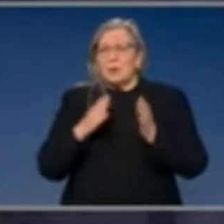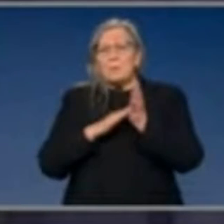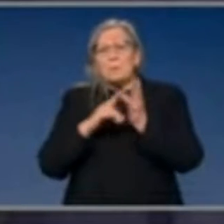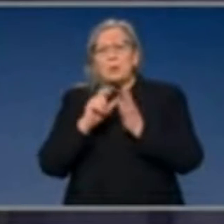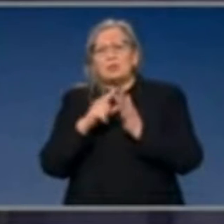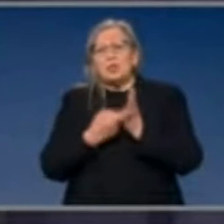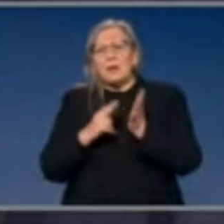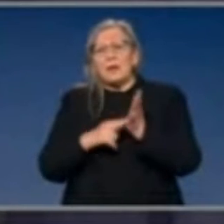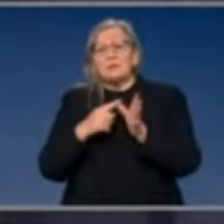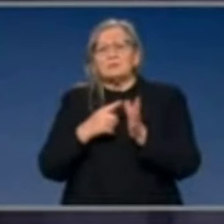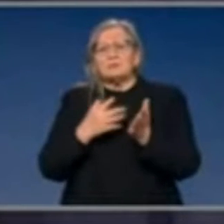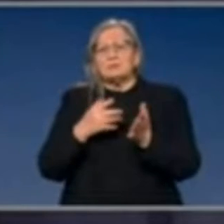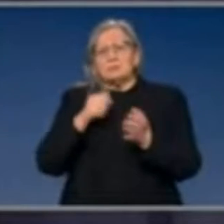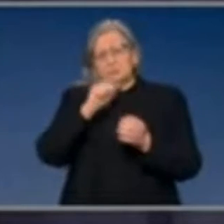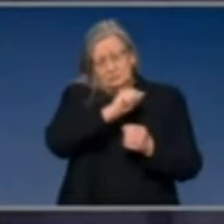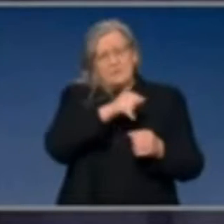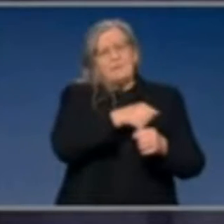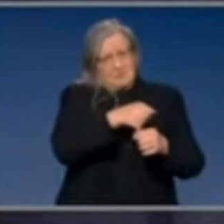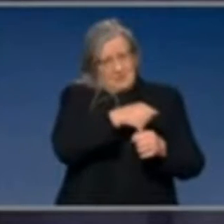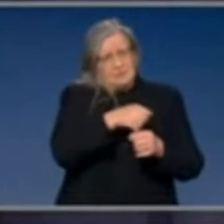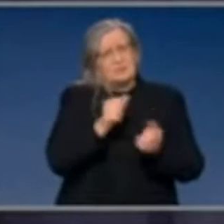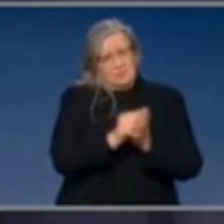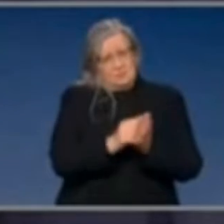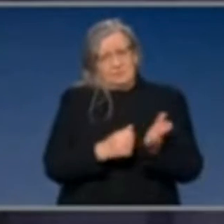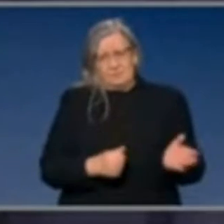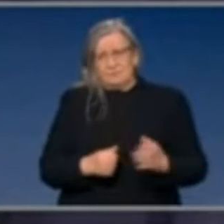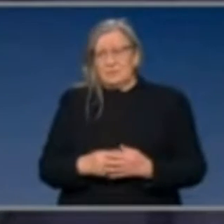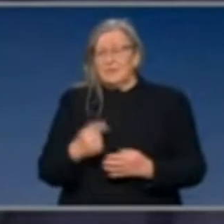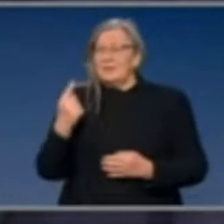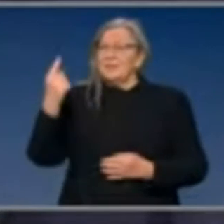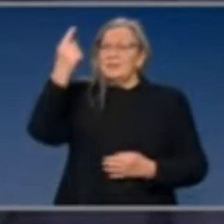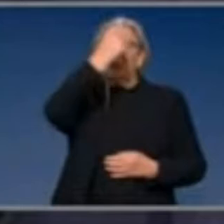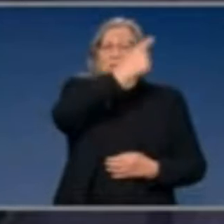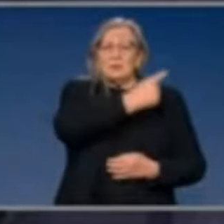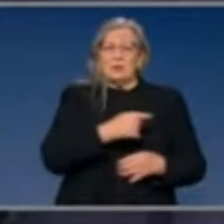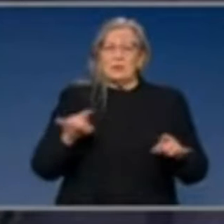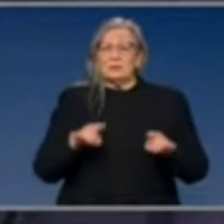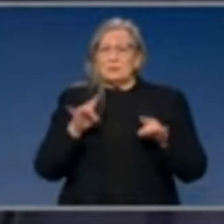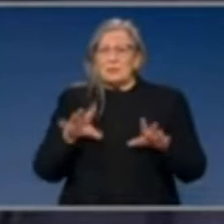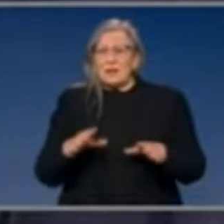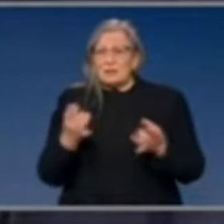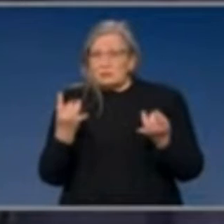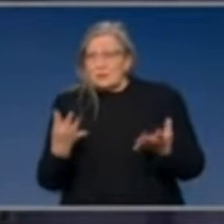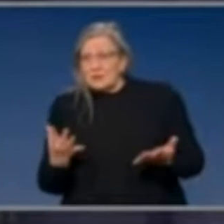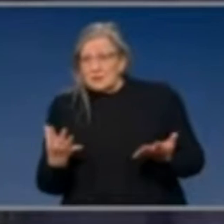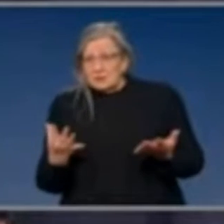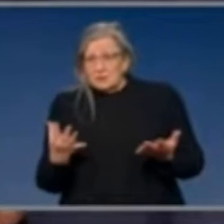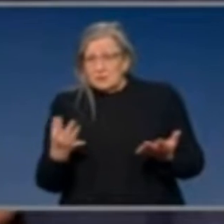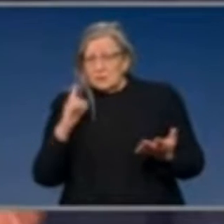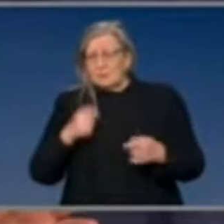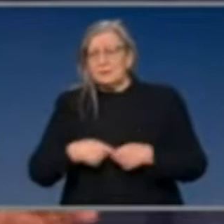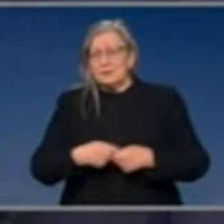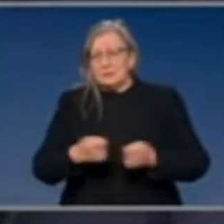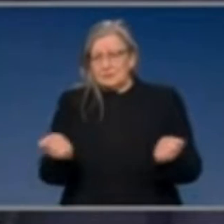pharmacies, and in addition to that, as states and territories are in a position, they will make these vaccines available